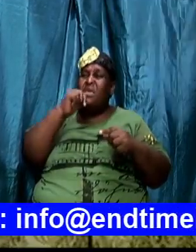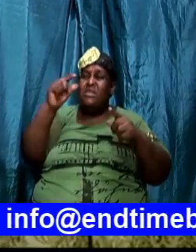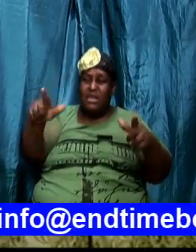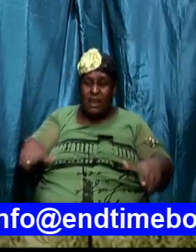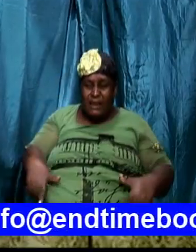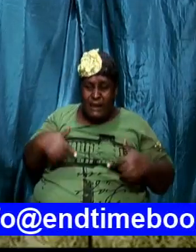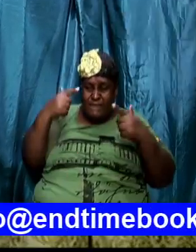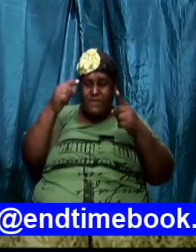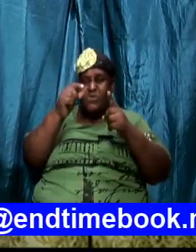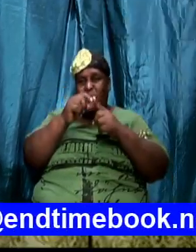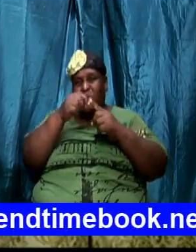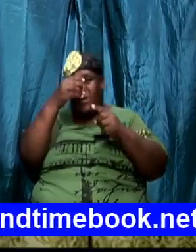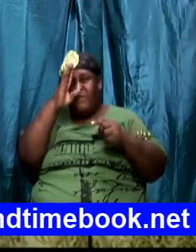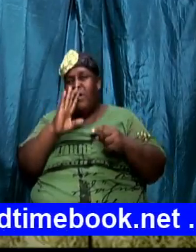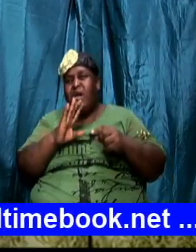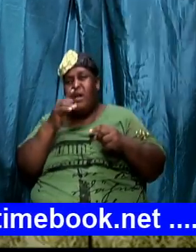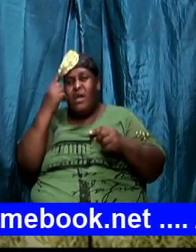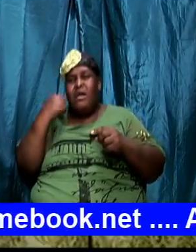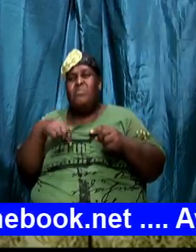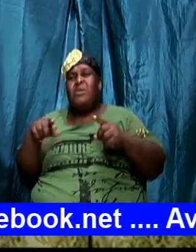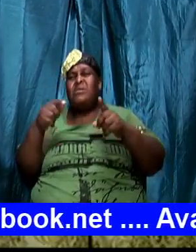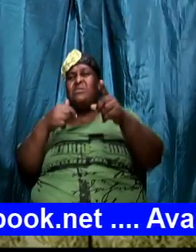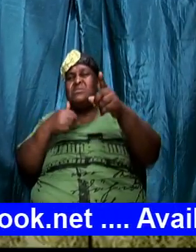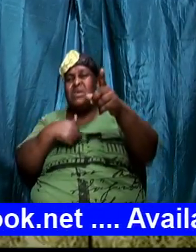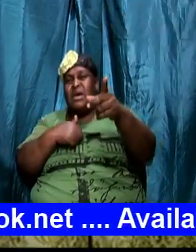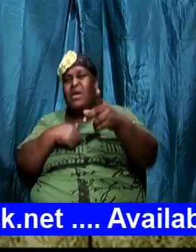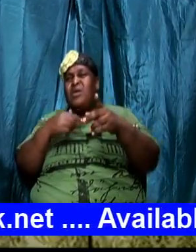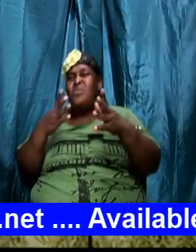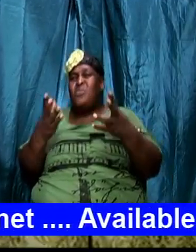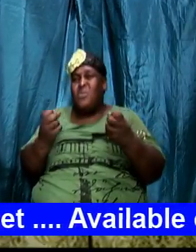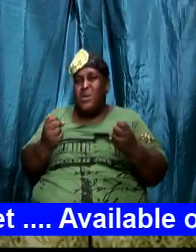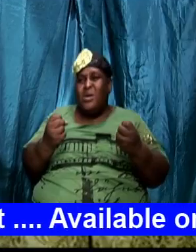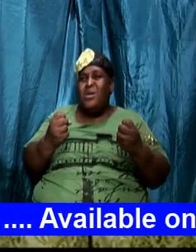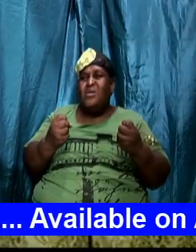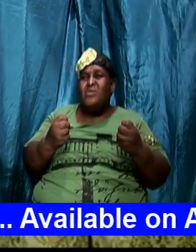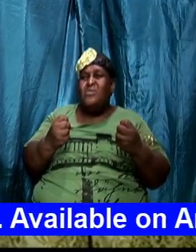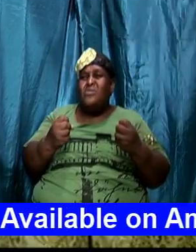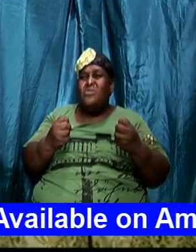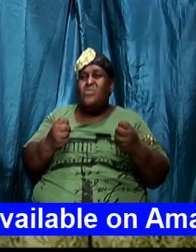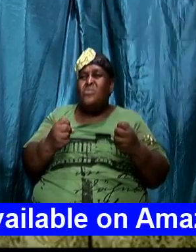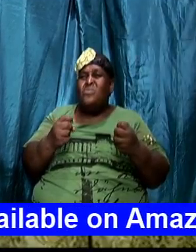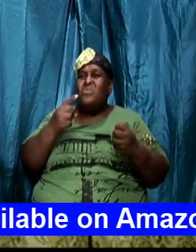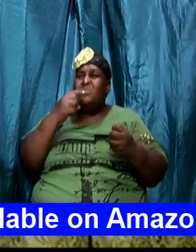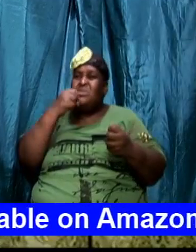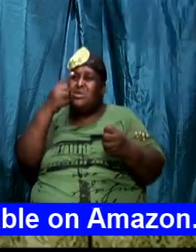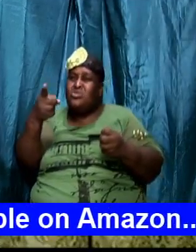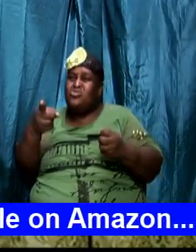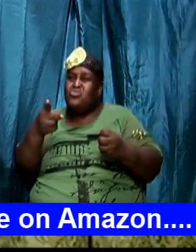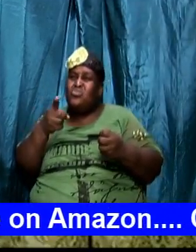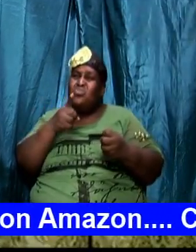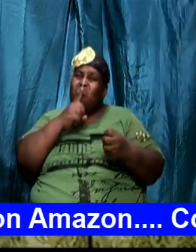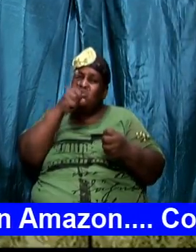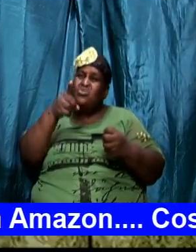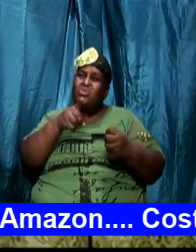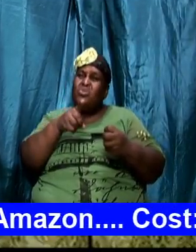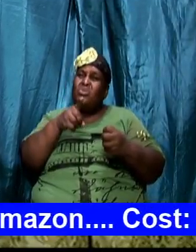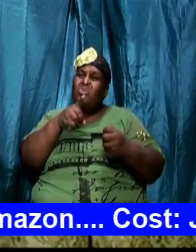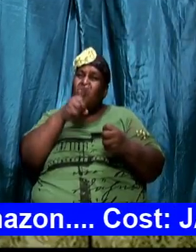you because I just want you to stay. Because if I tell you the truth, you might go away. And then if you go